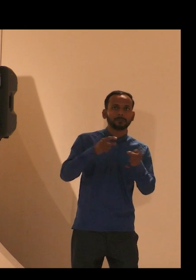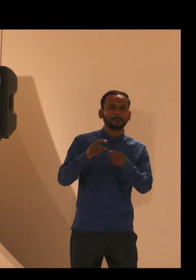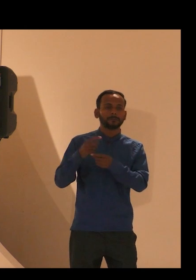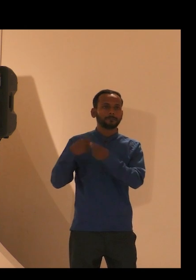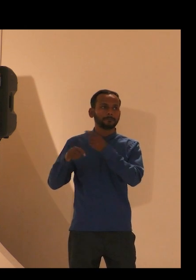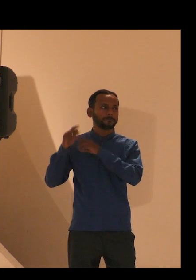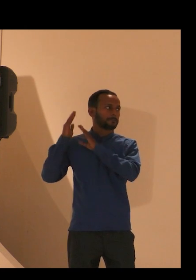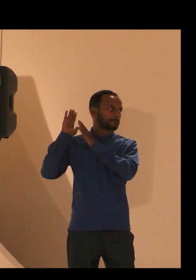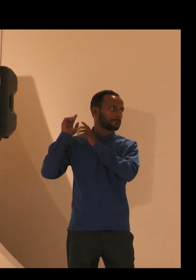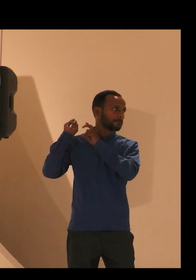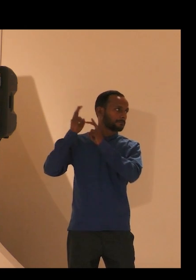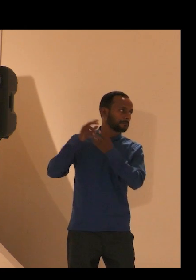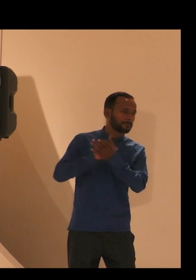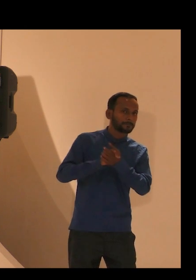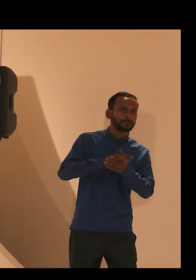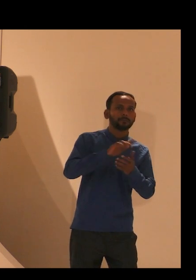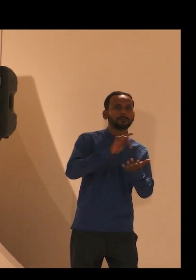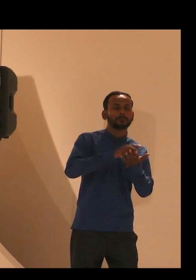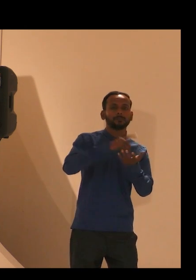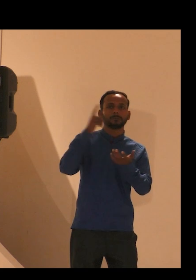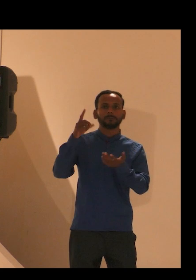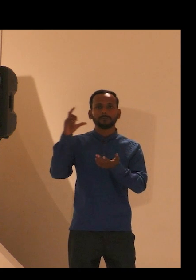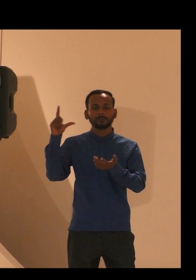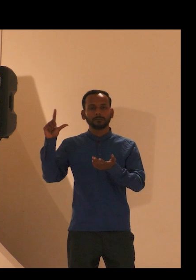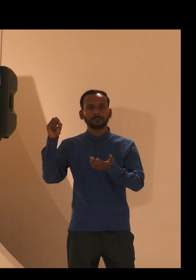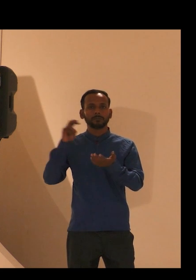in which these students were selected and